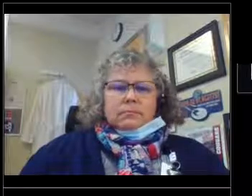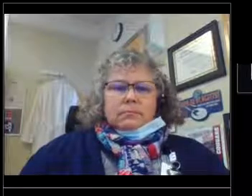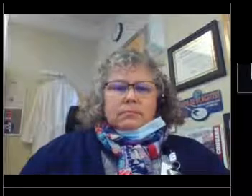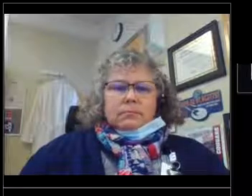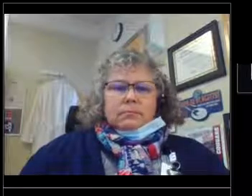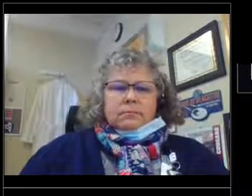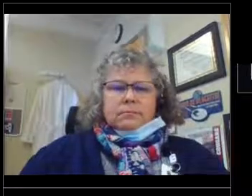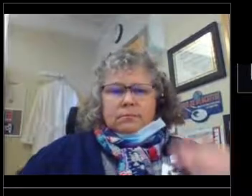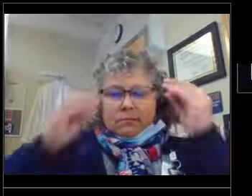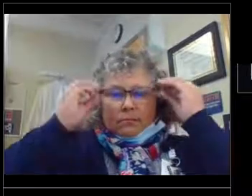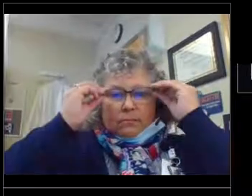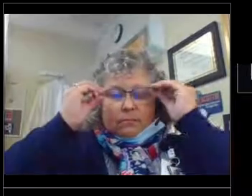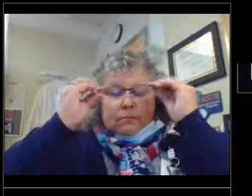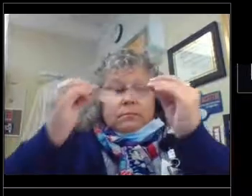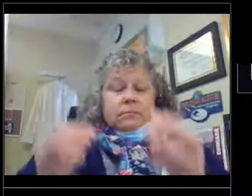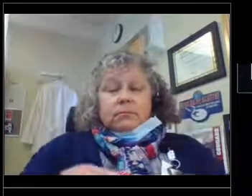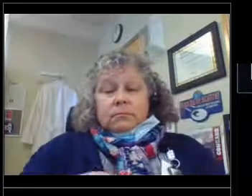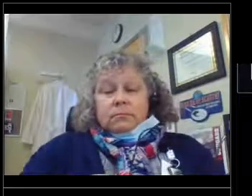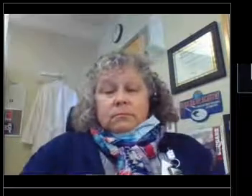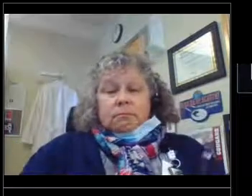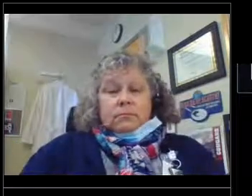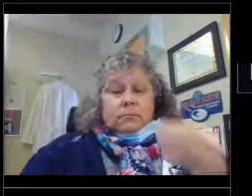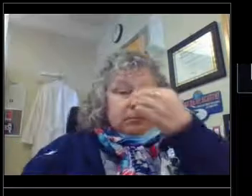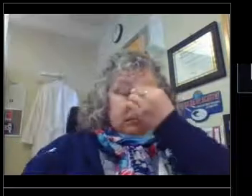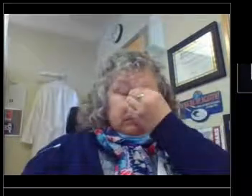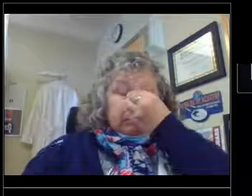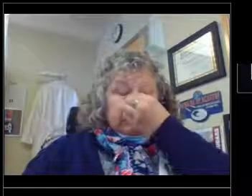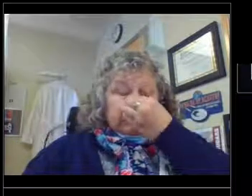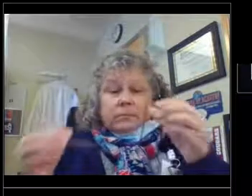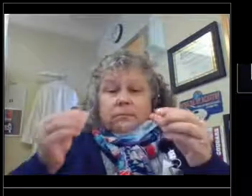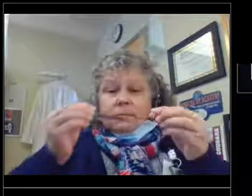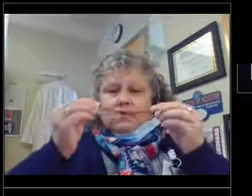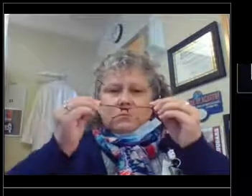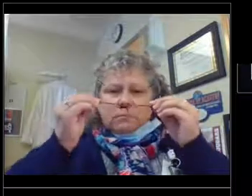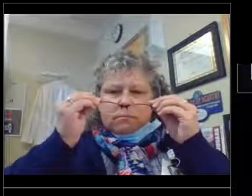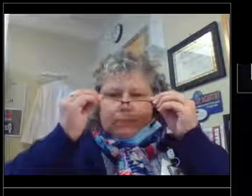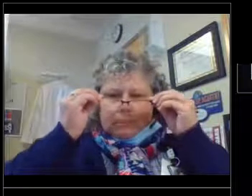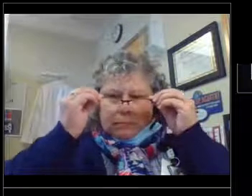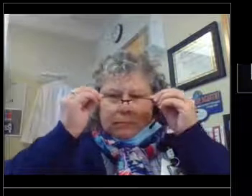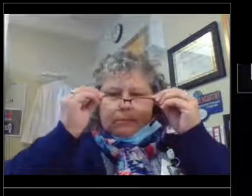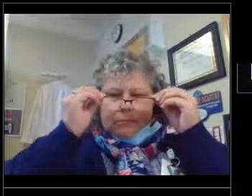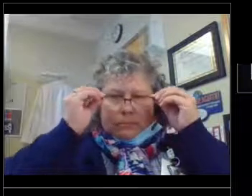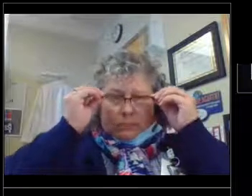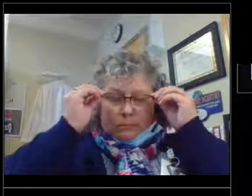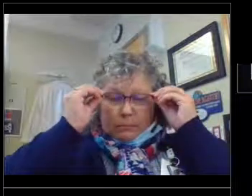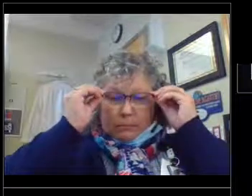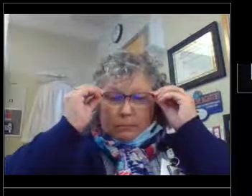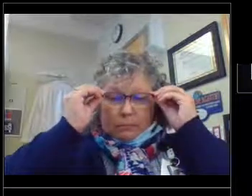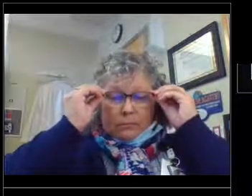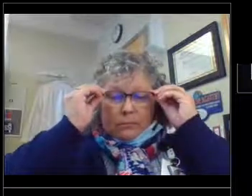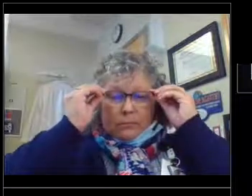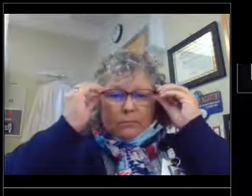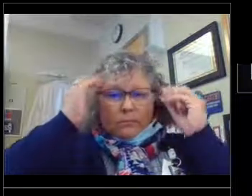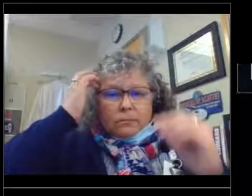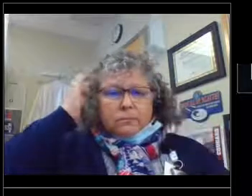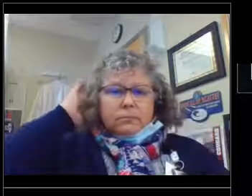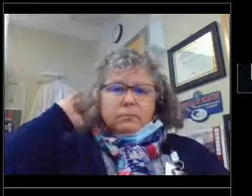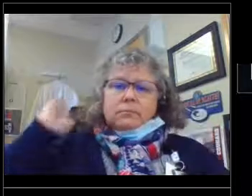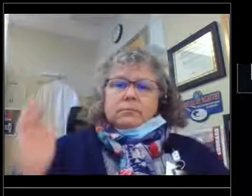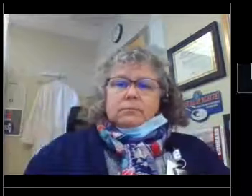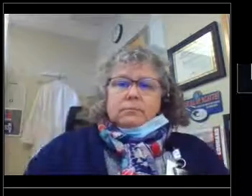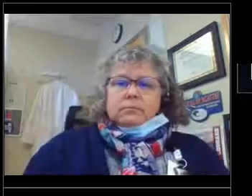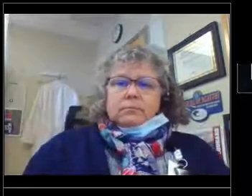We'll also talk briefly about interpretive statements. Those are a written expression of what